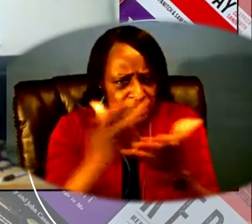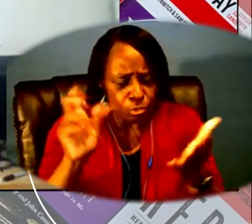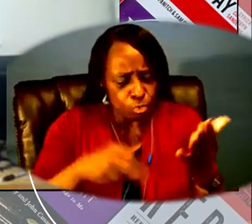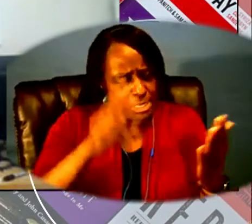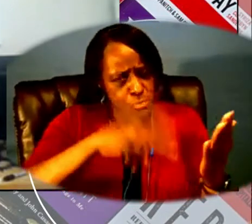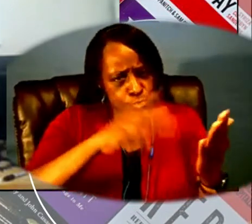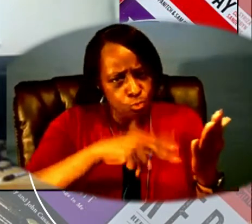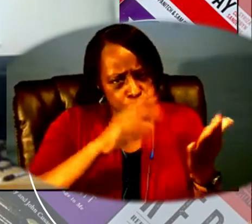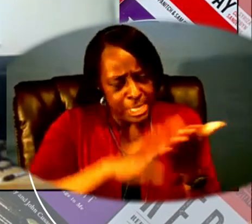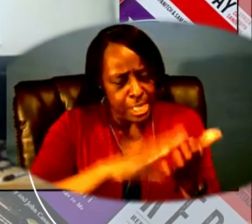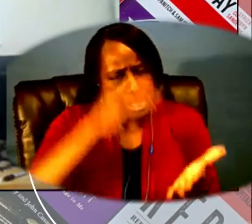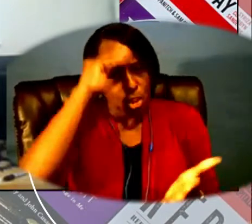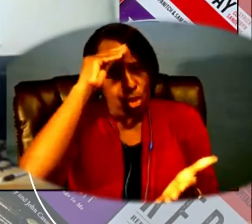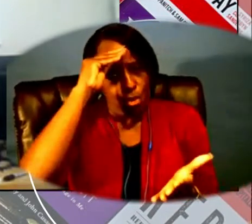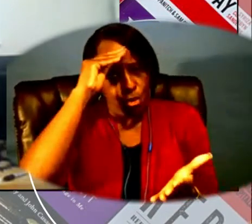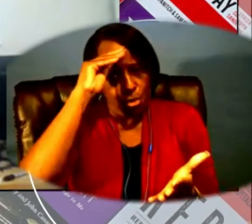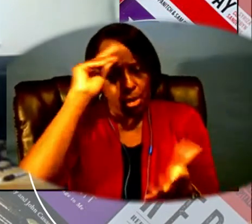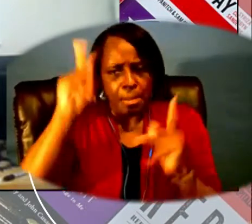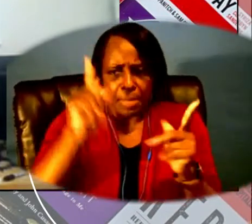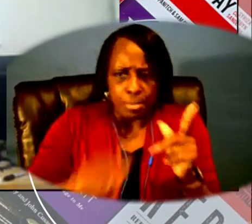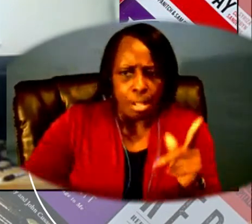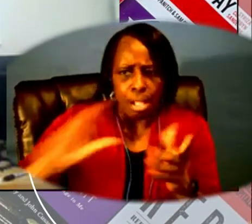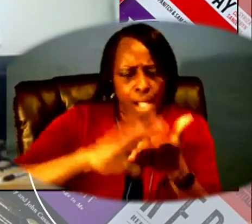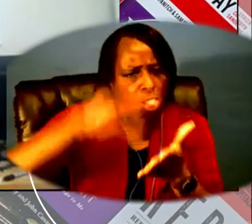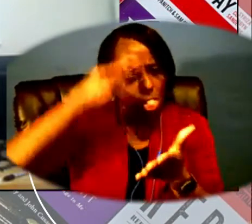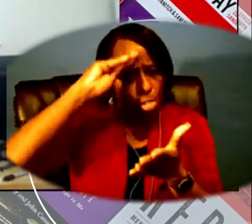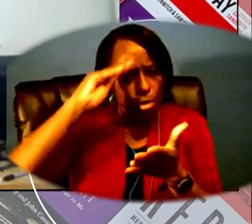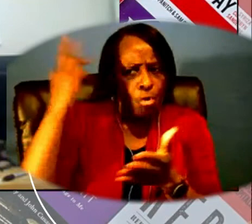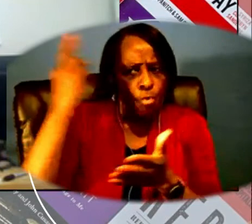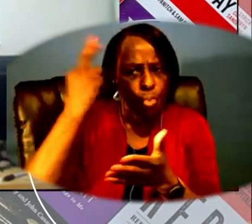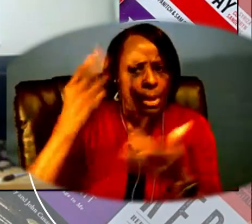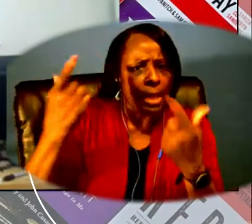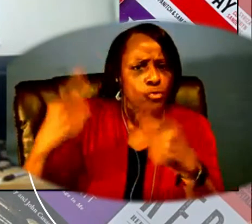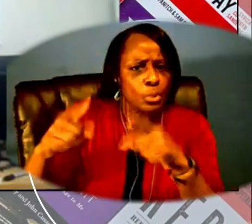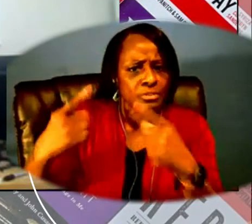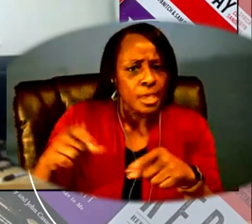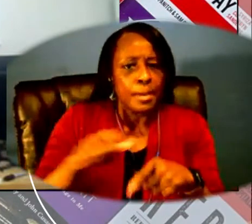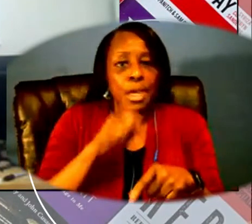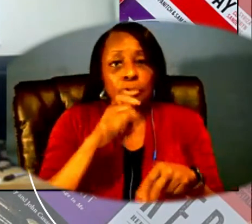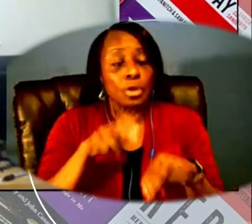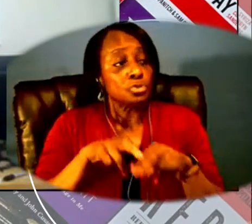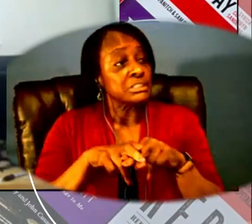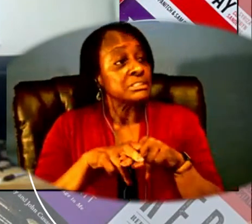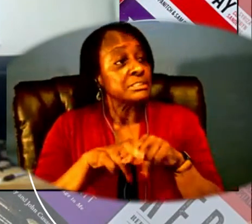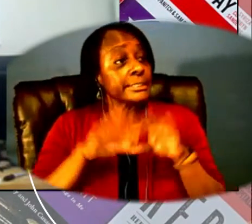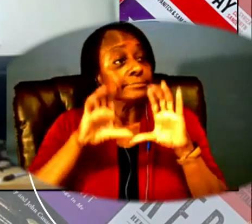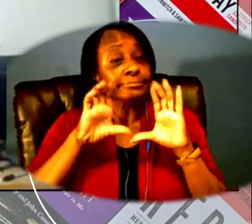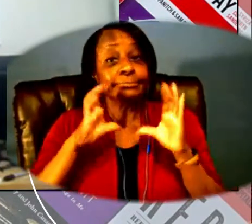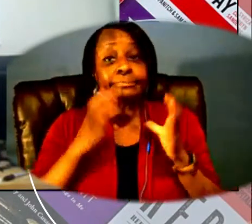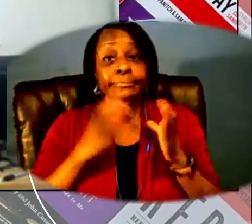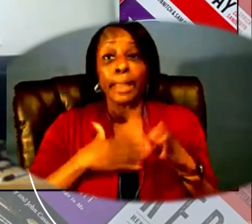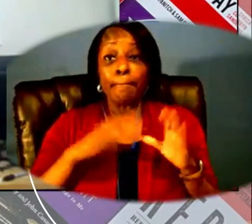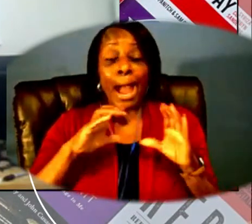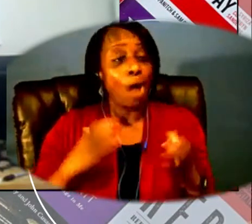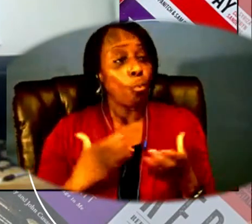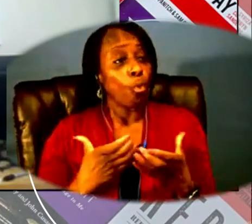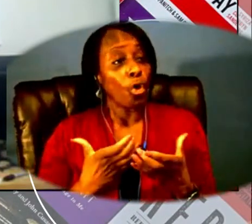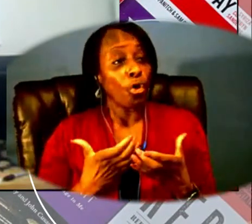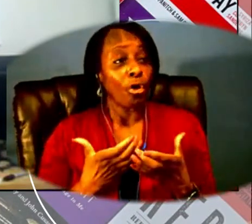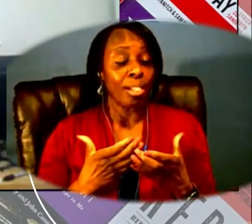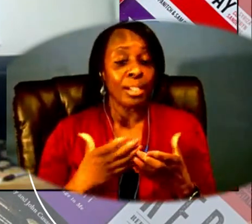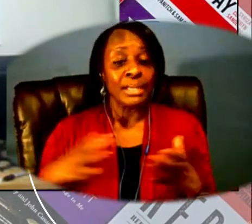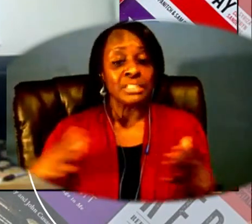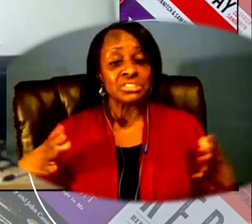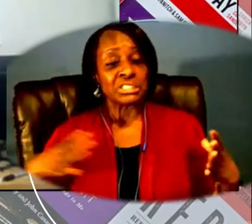to educate the population on what's really going on. Stop just sitting in your bubble, being fed Hollywood